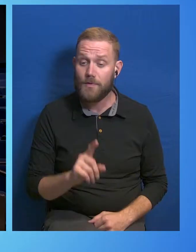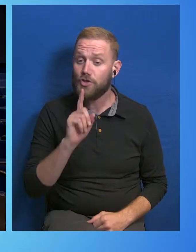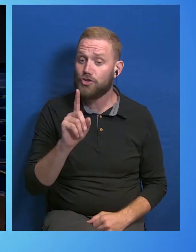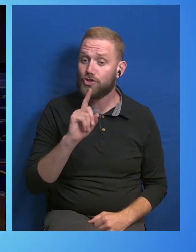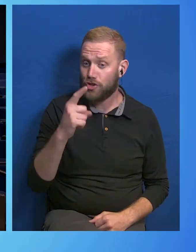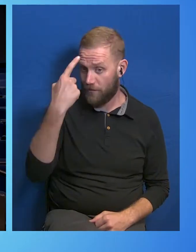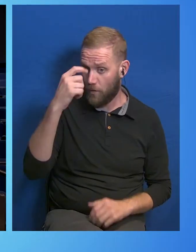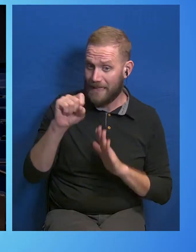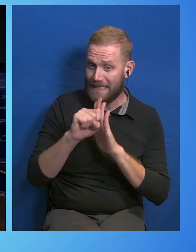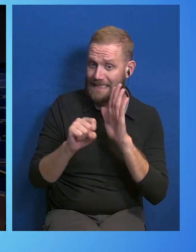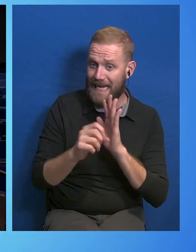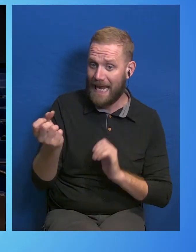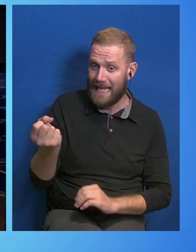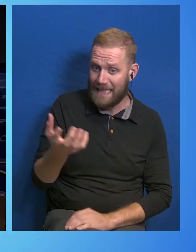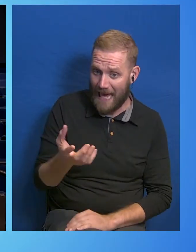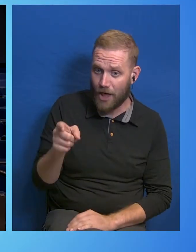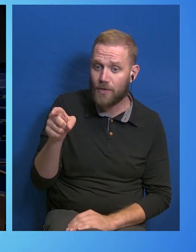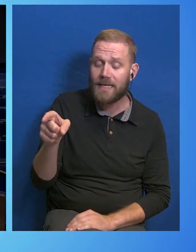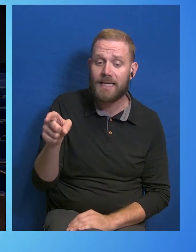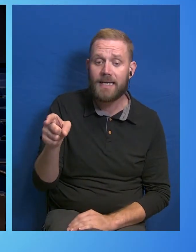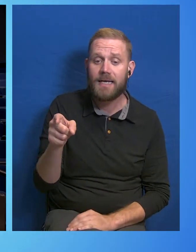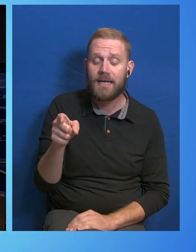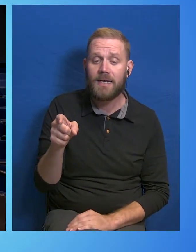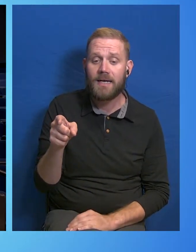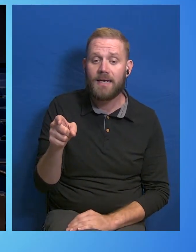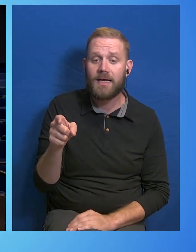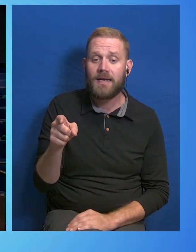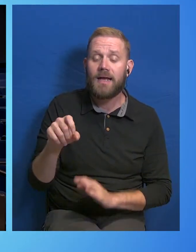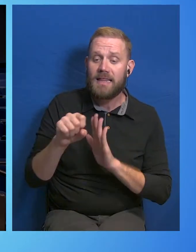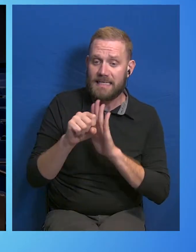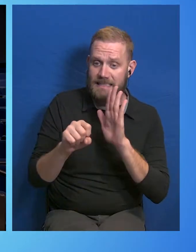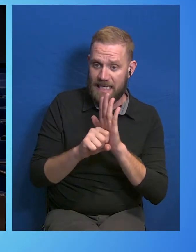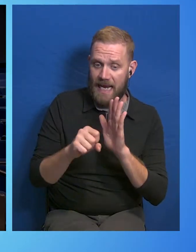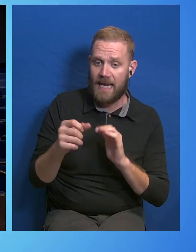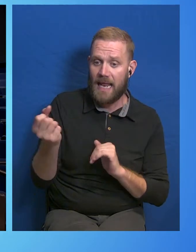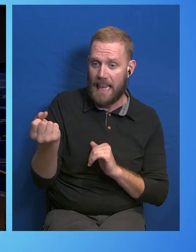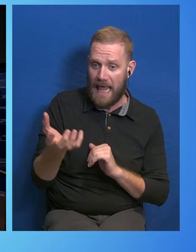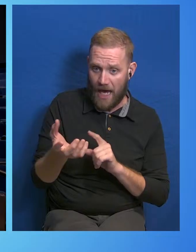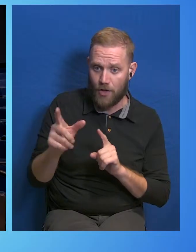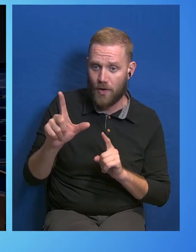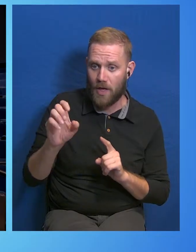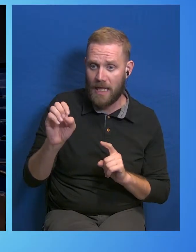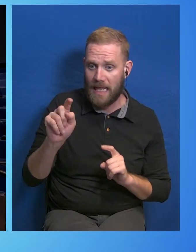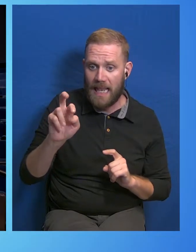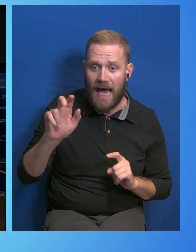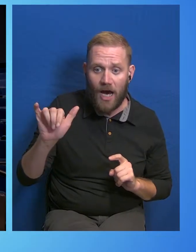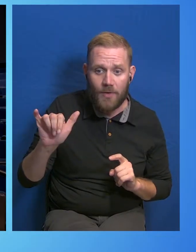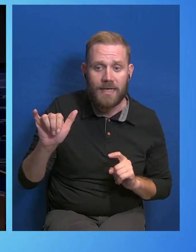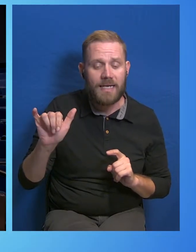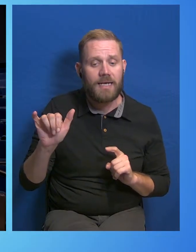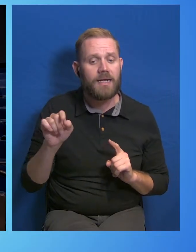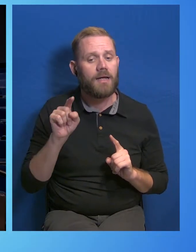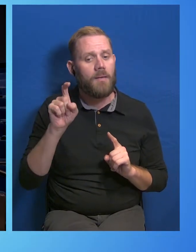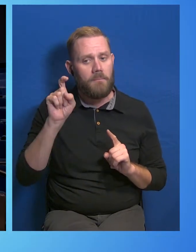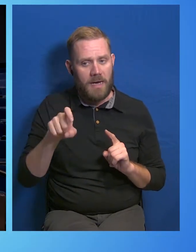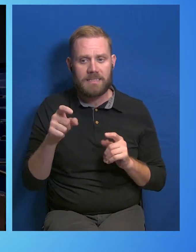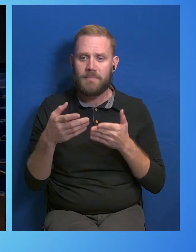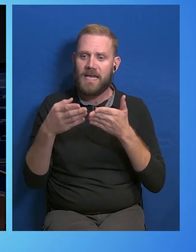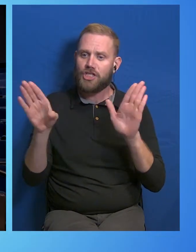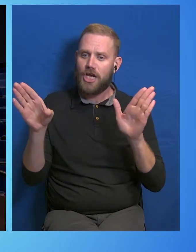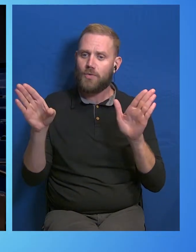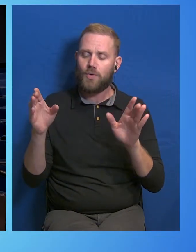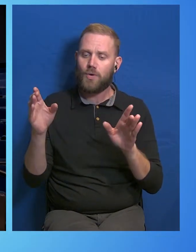the State Lottery Fund is stating that there has to be a general